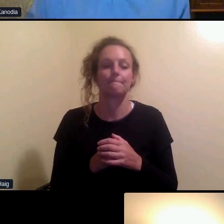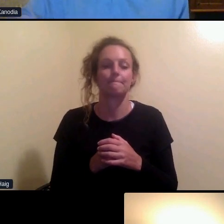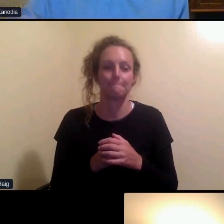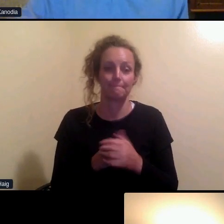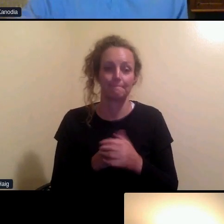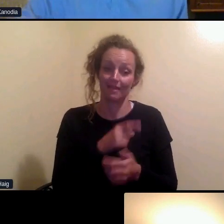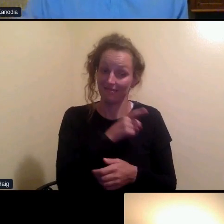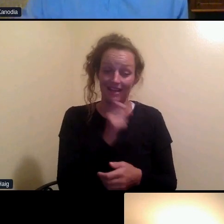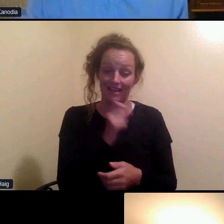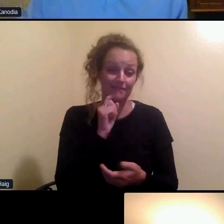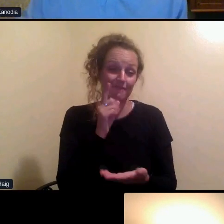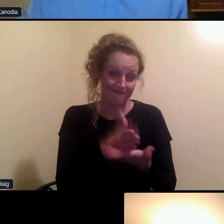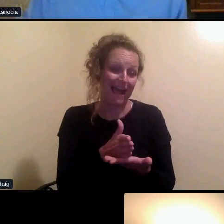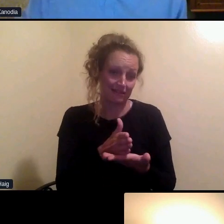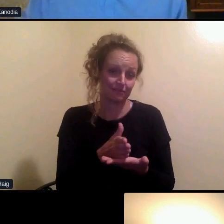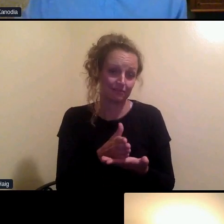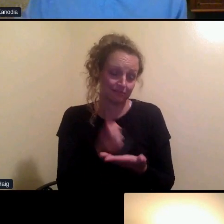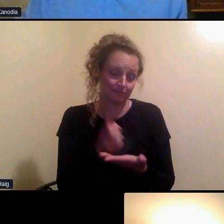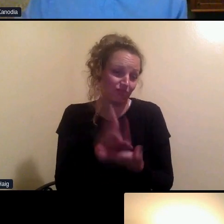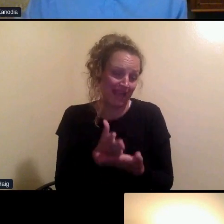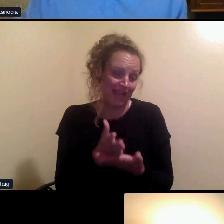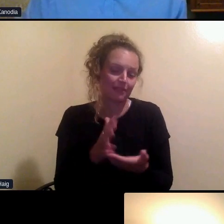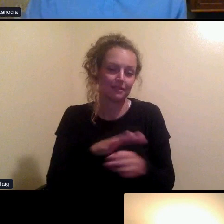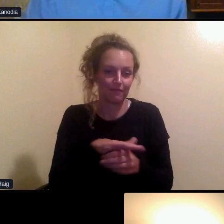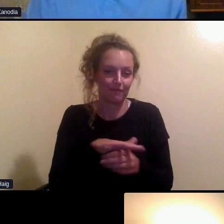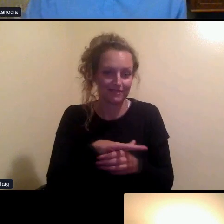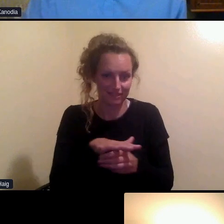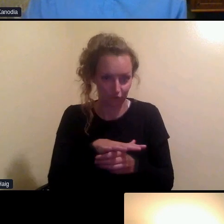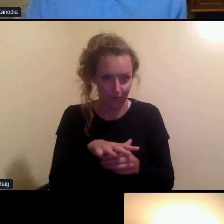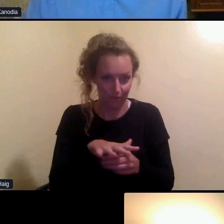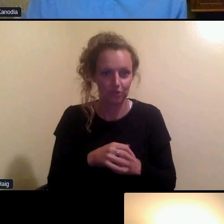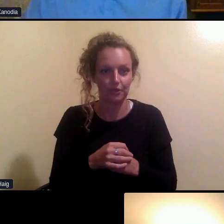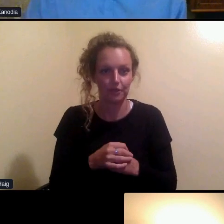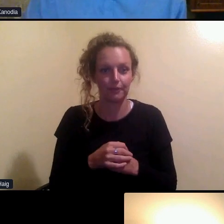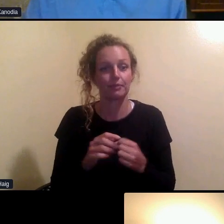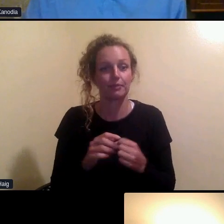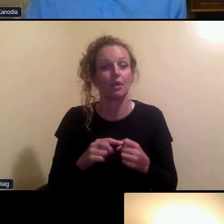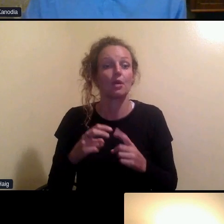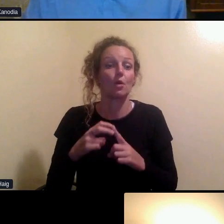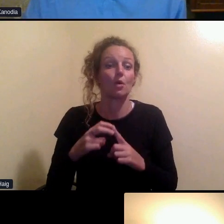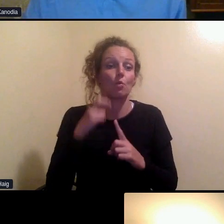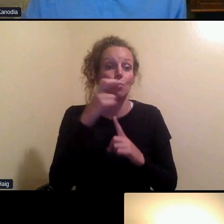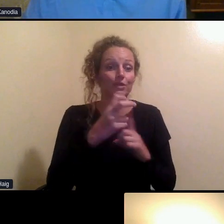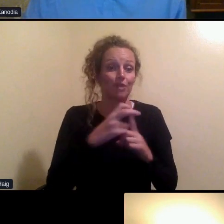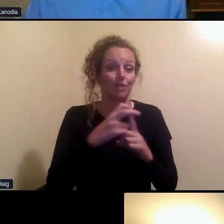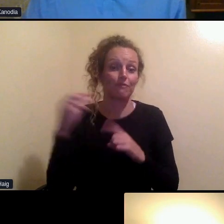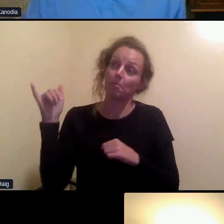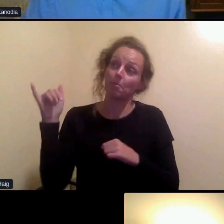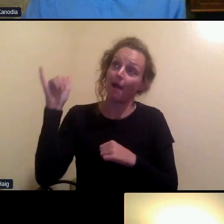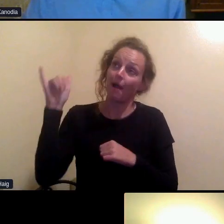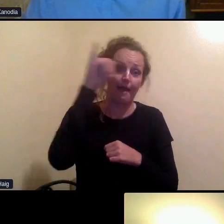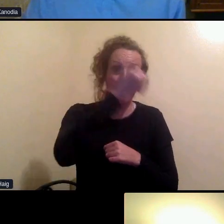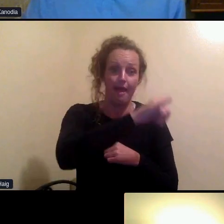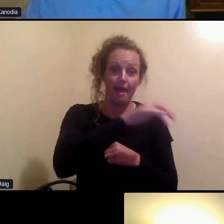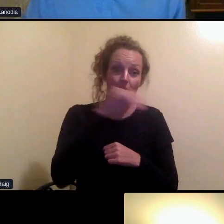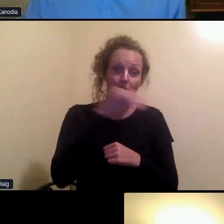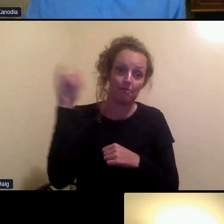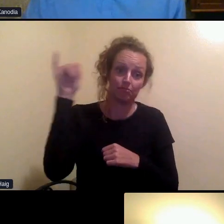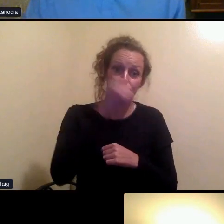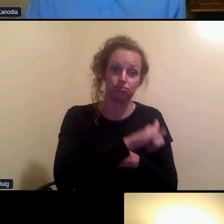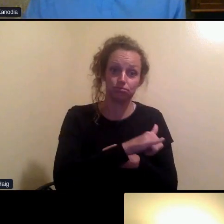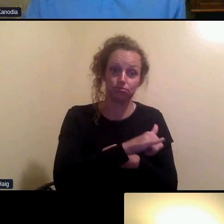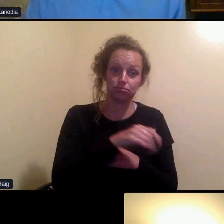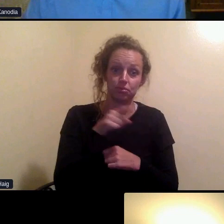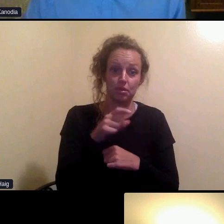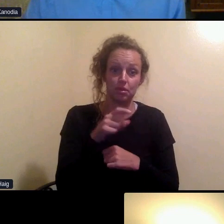the reality of it for sure. We travel by air. We account for about, let me just say that 29